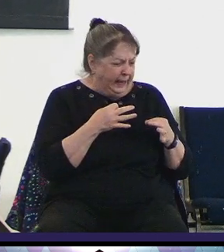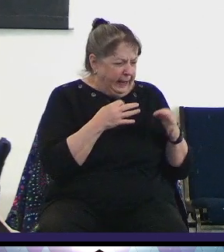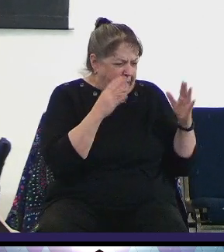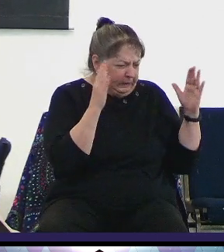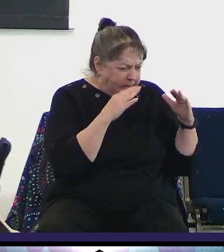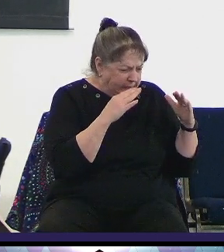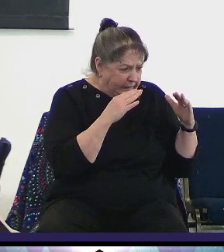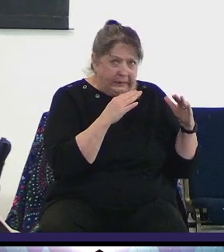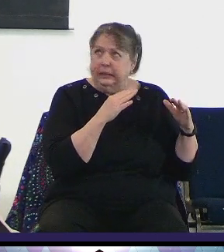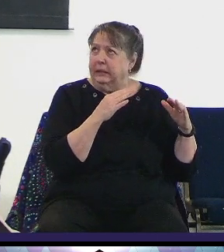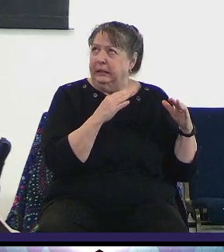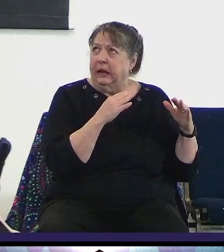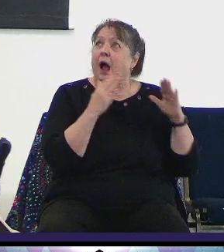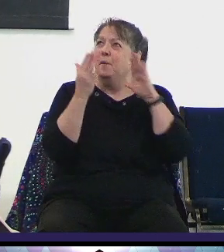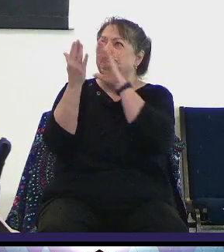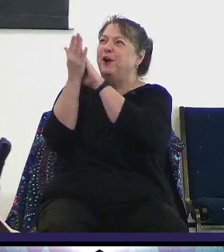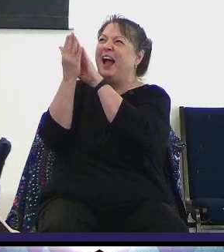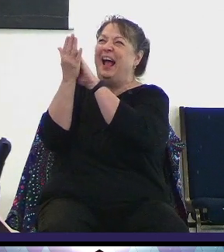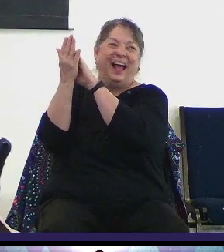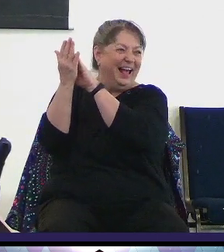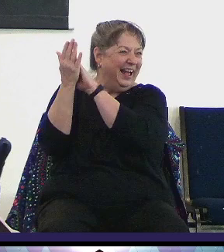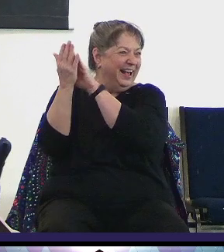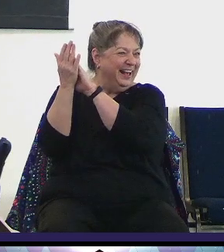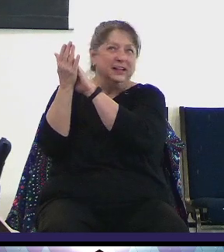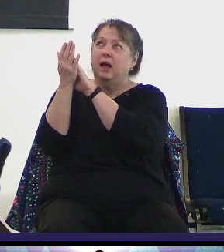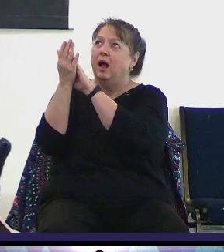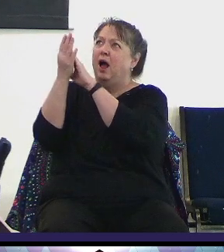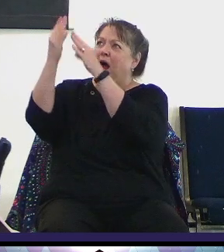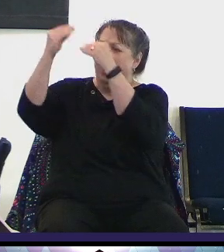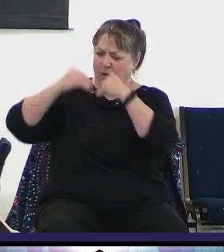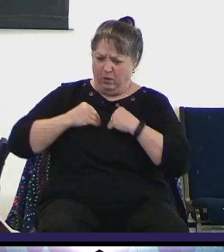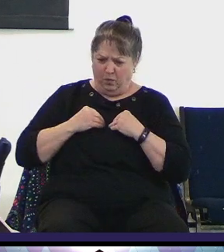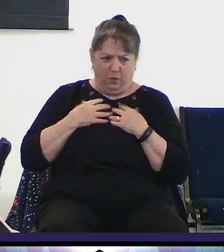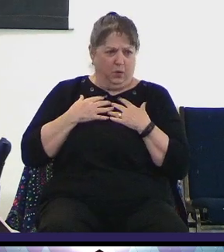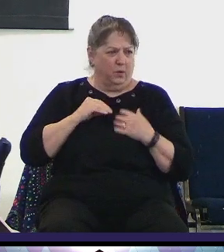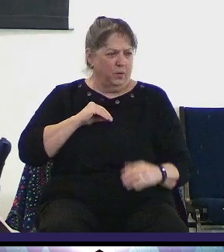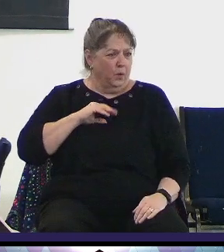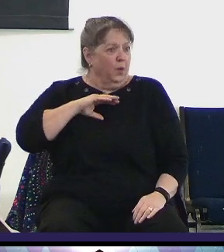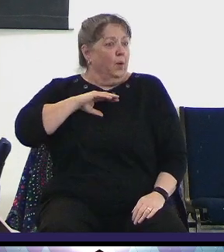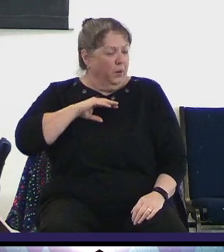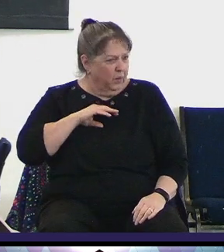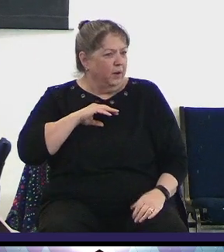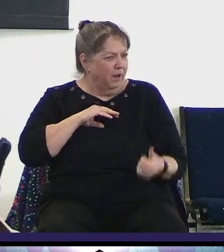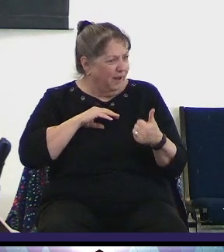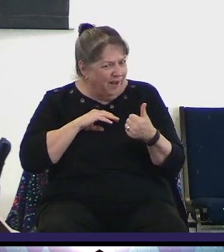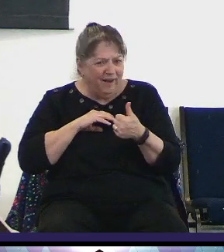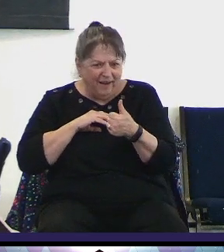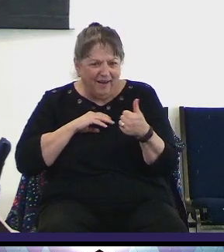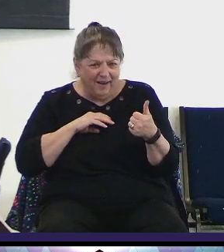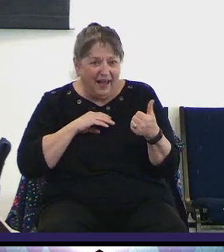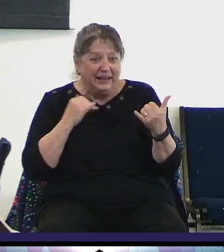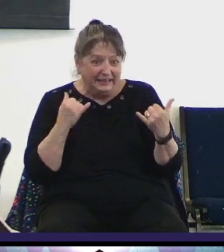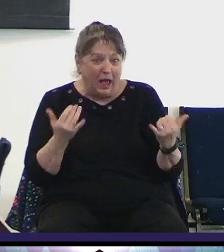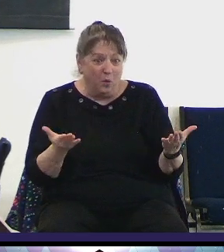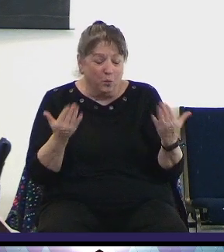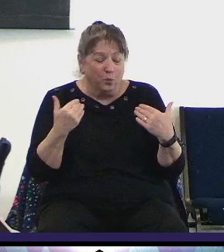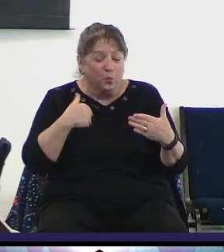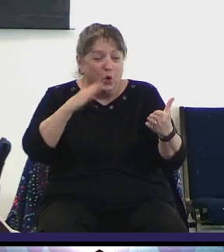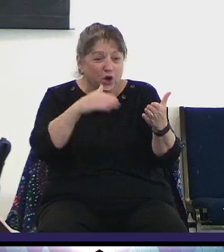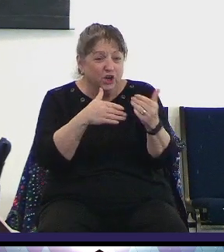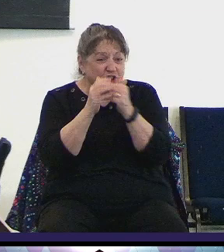we feel him ministering to us. So would you please join me as we stand and worship the God.